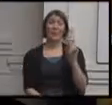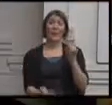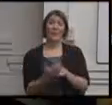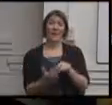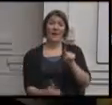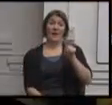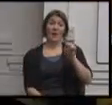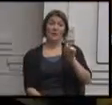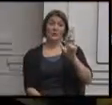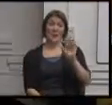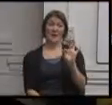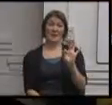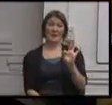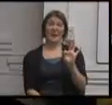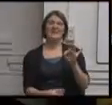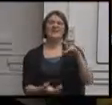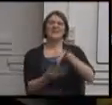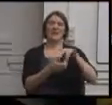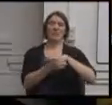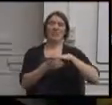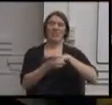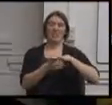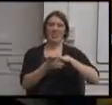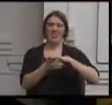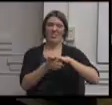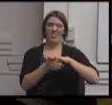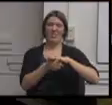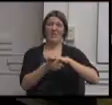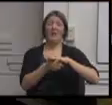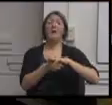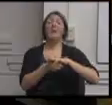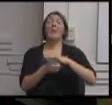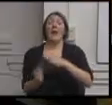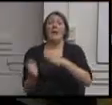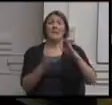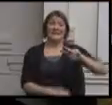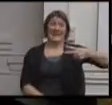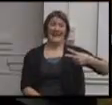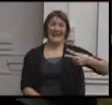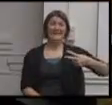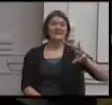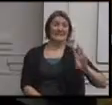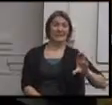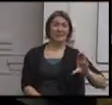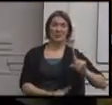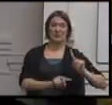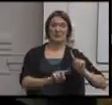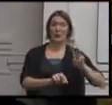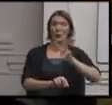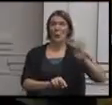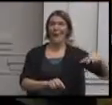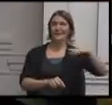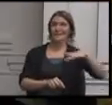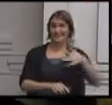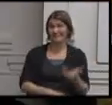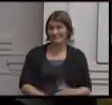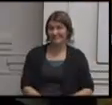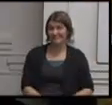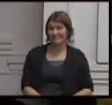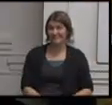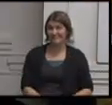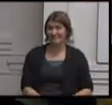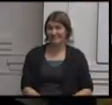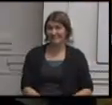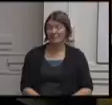1,129 of those were in the Central District. The next greatest amount was 600, which was in the West District.